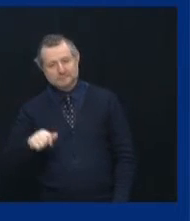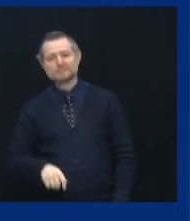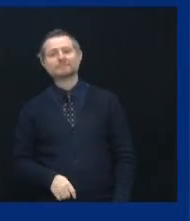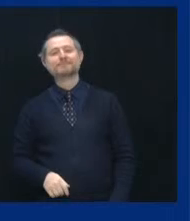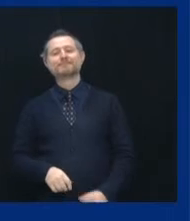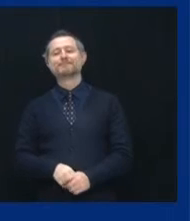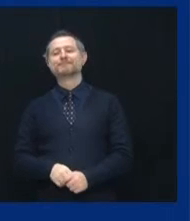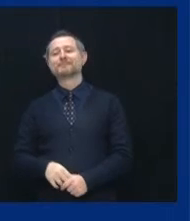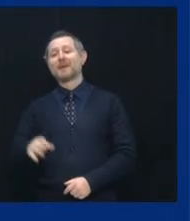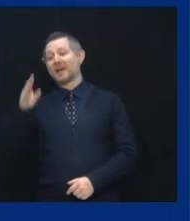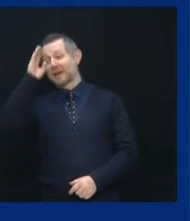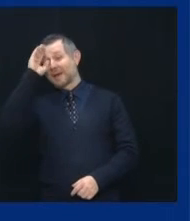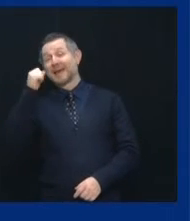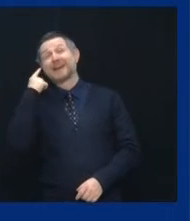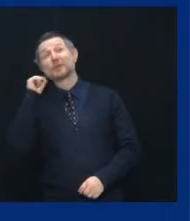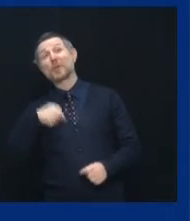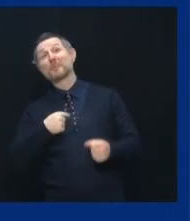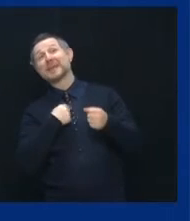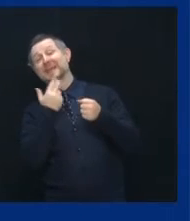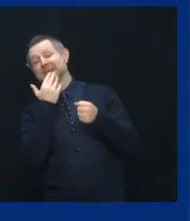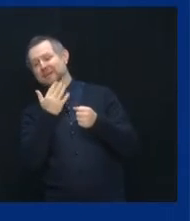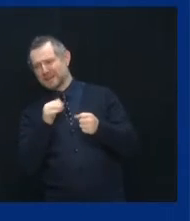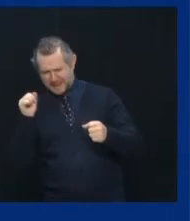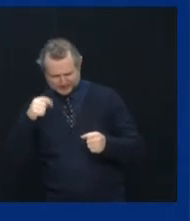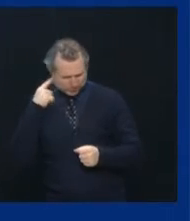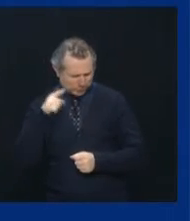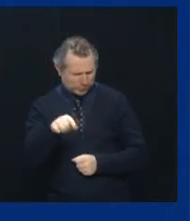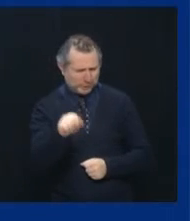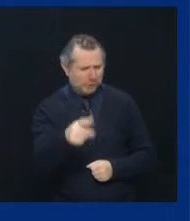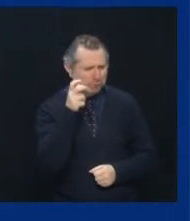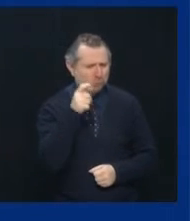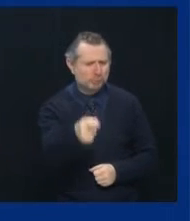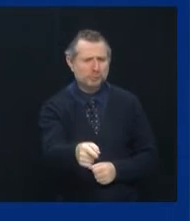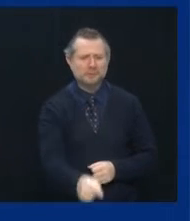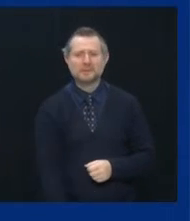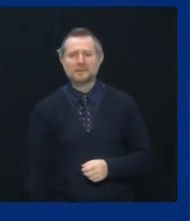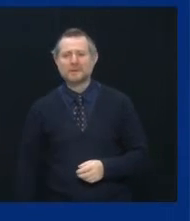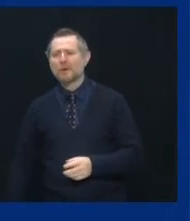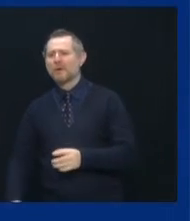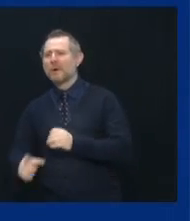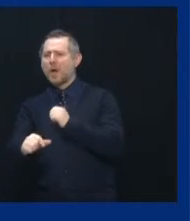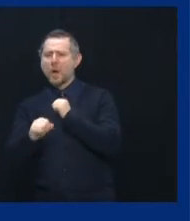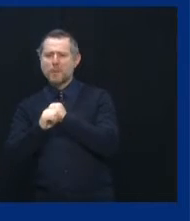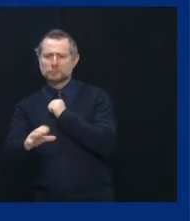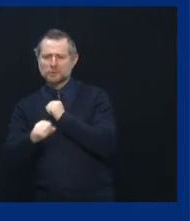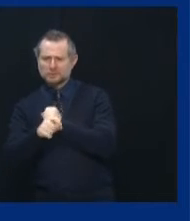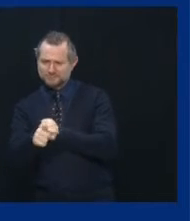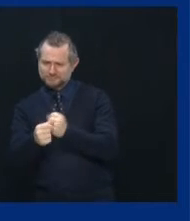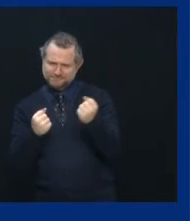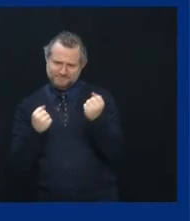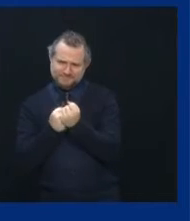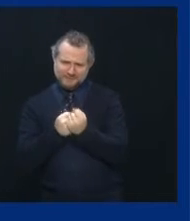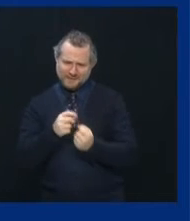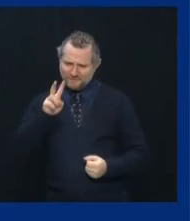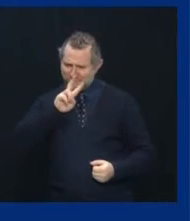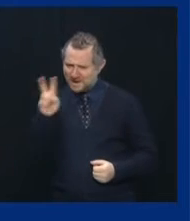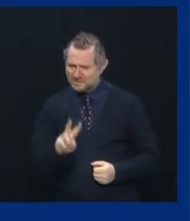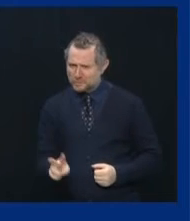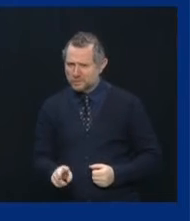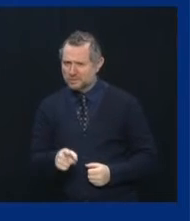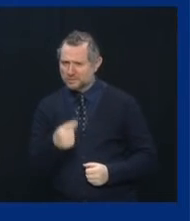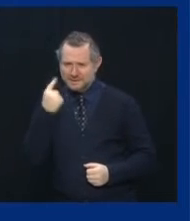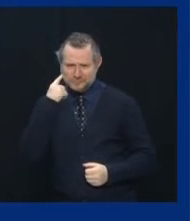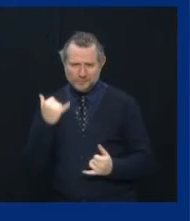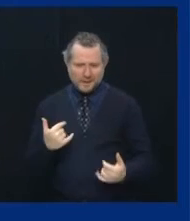Hi, can you hear me now? I can hear you now. Is this a commercial for Verizon? Go ahead.